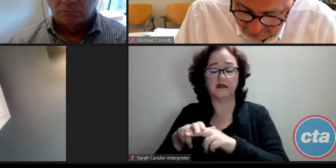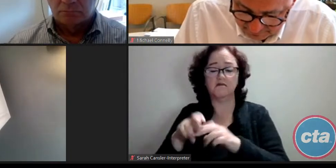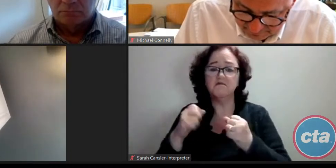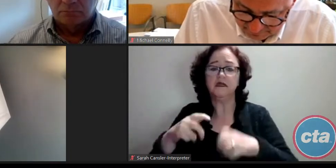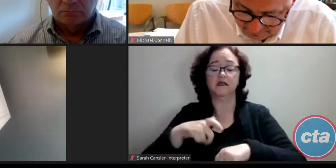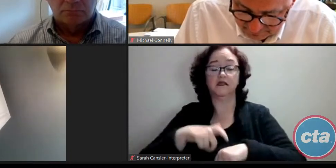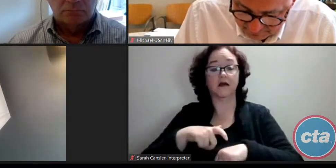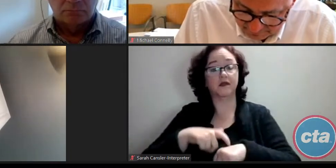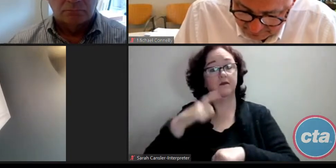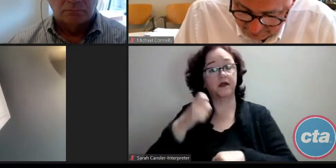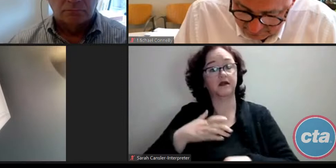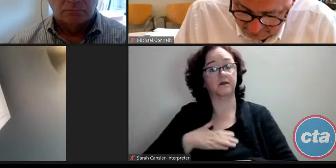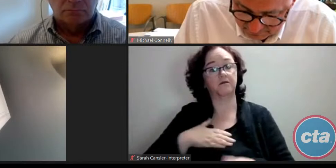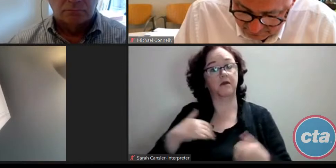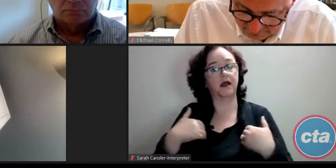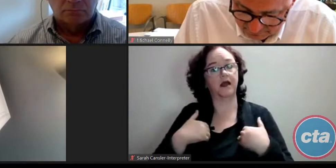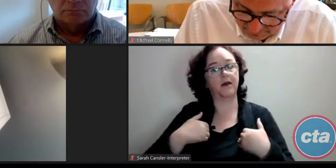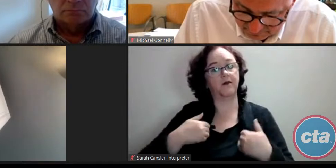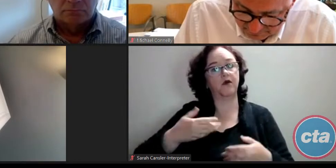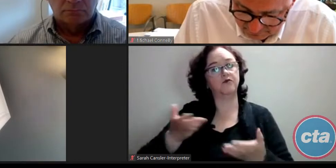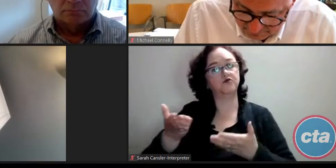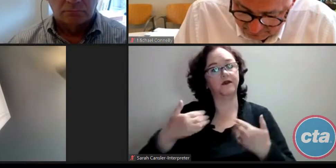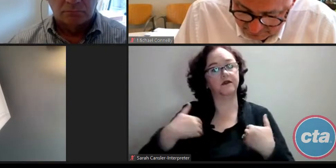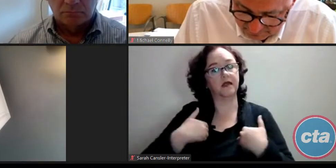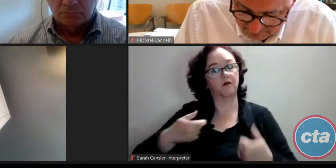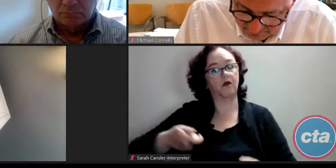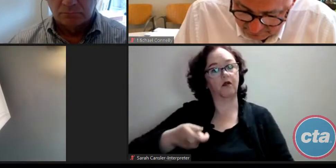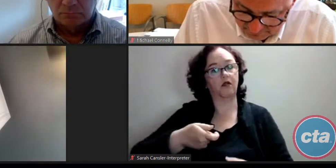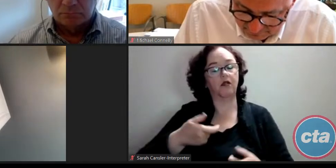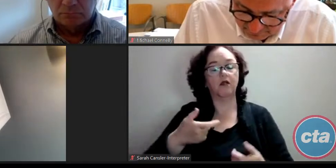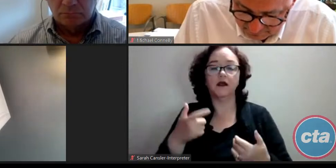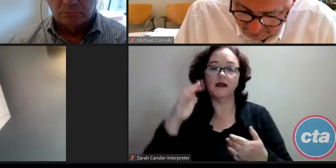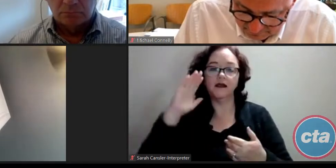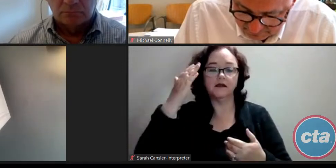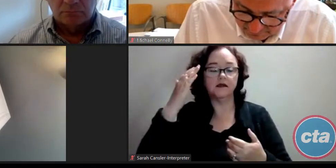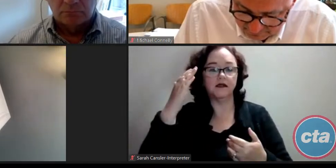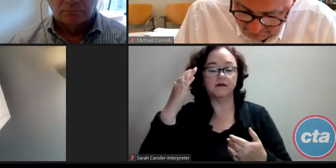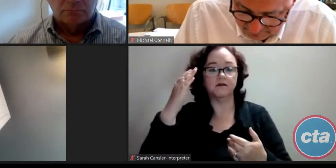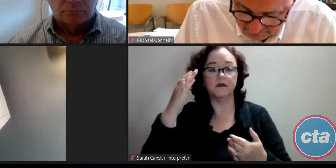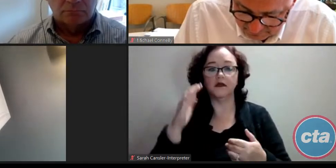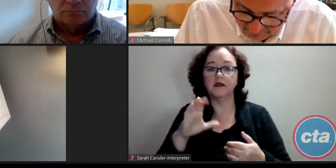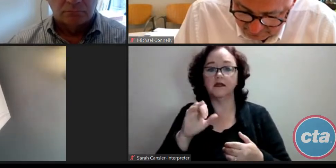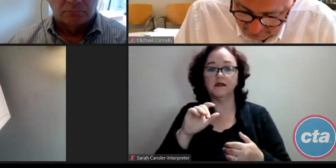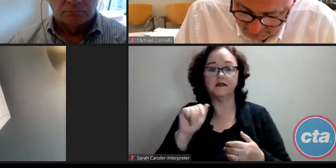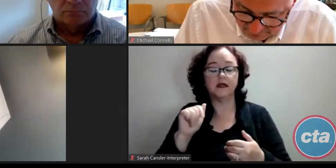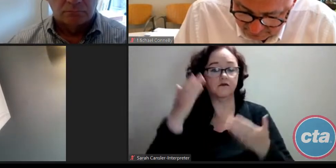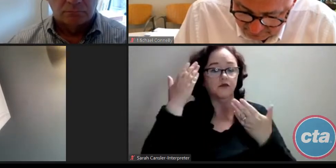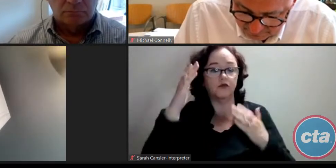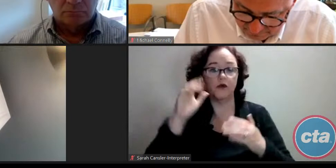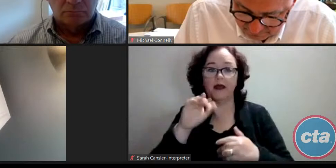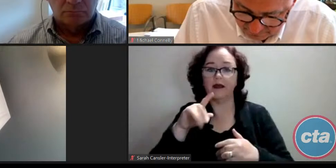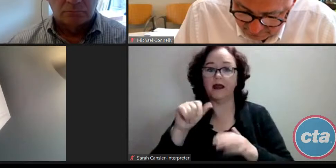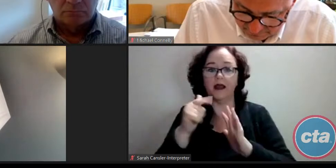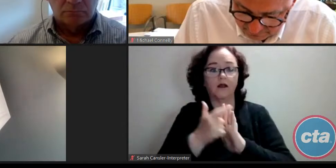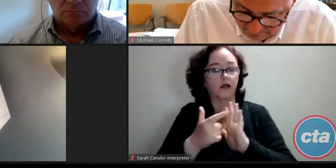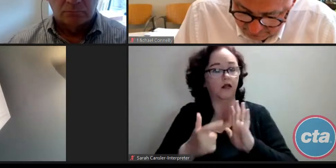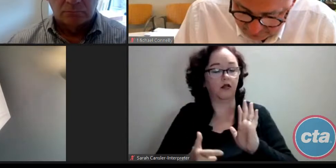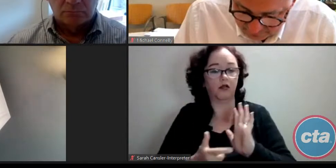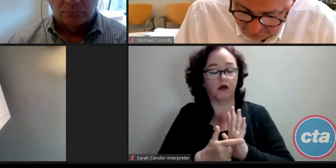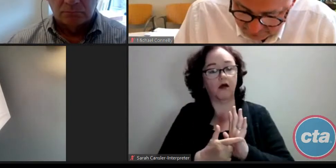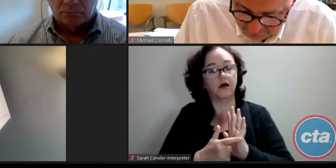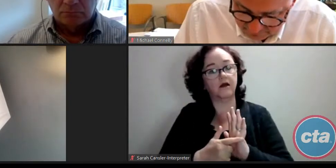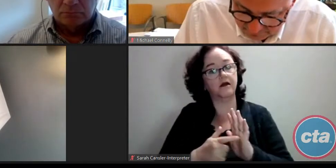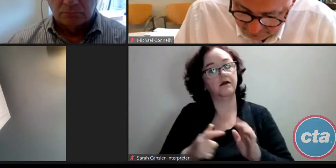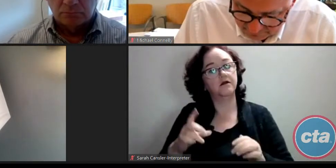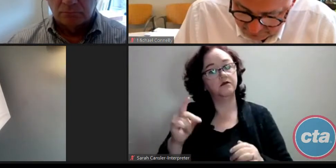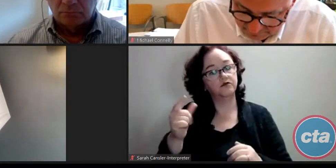animal. It seems that CTA transit personnel are not aware of ADA laws or the fact that service dog handlers do